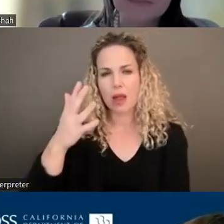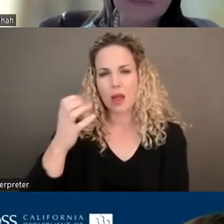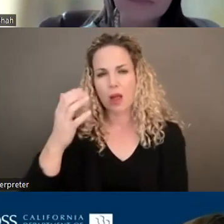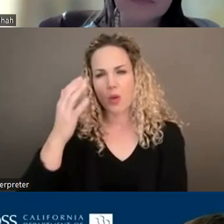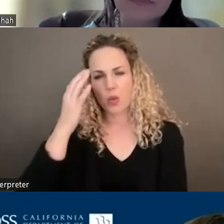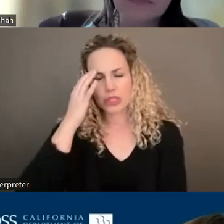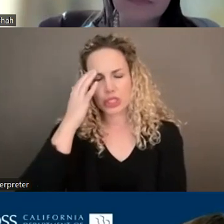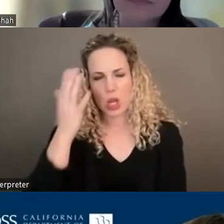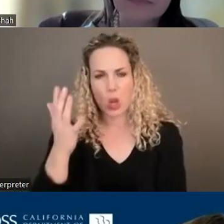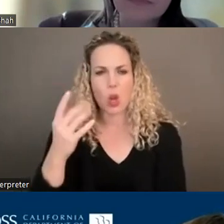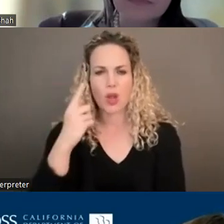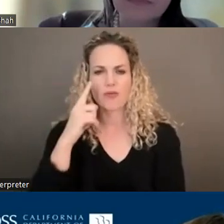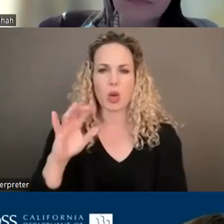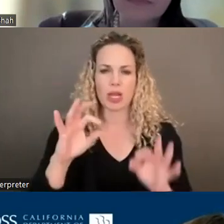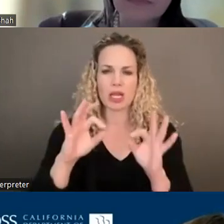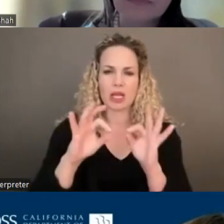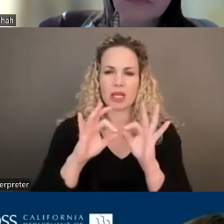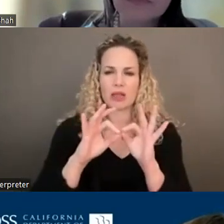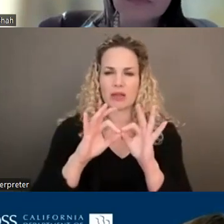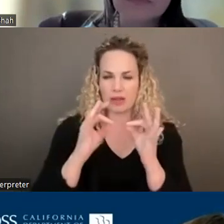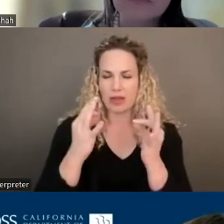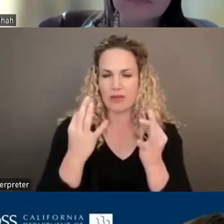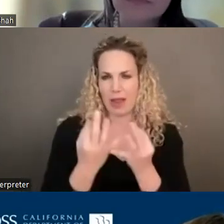so, for the family